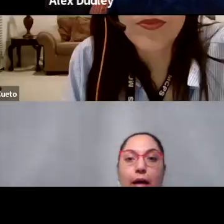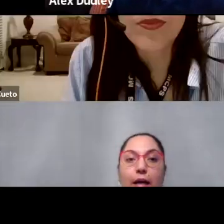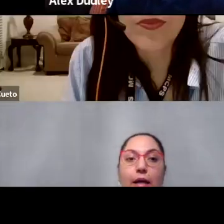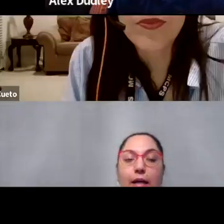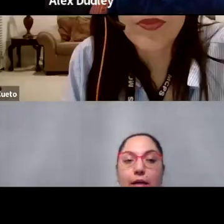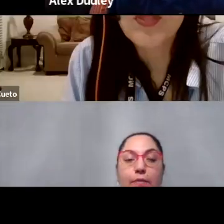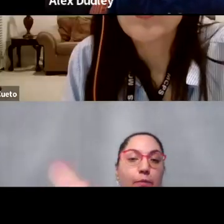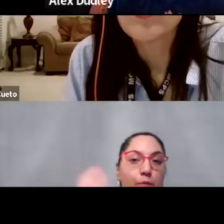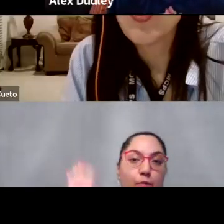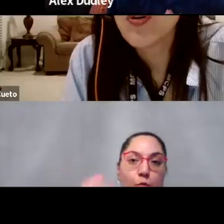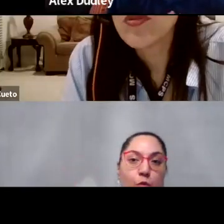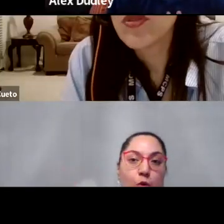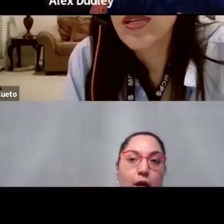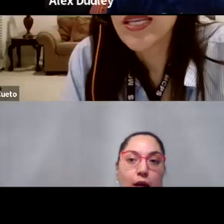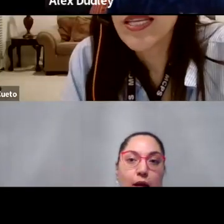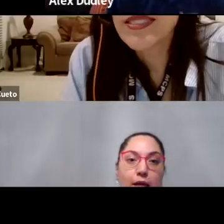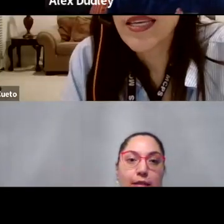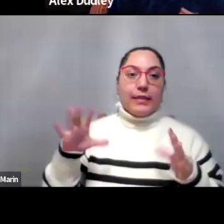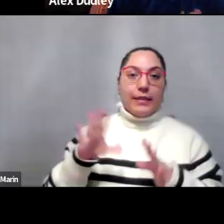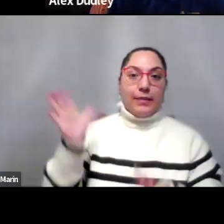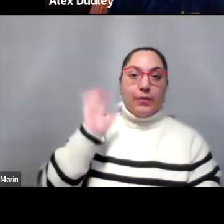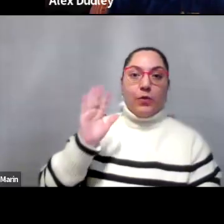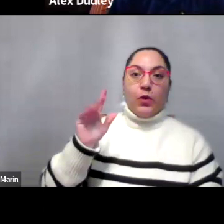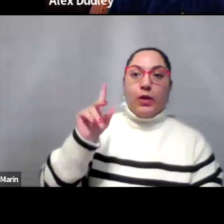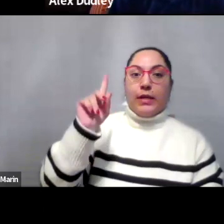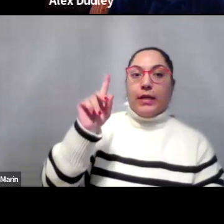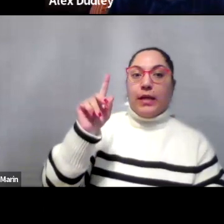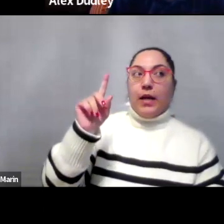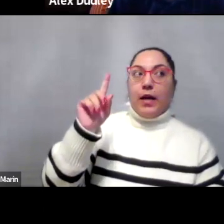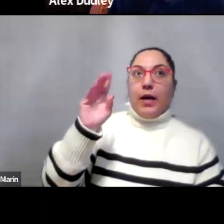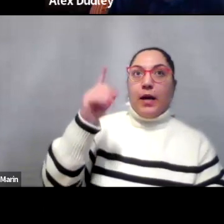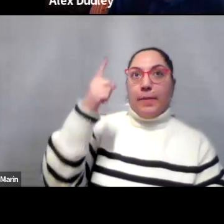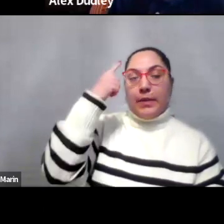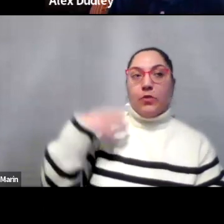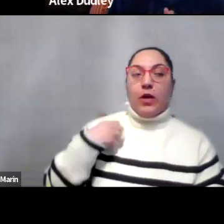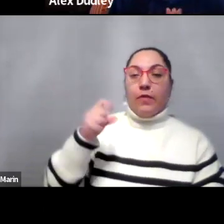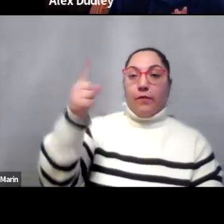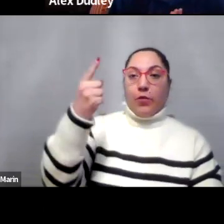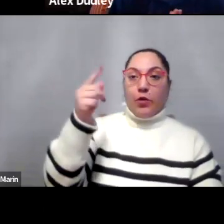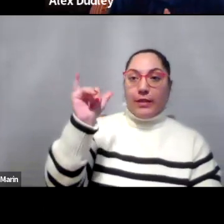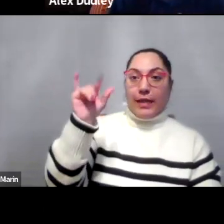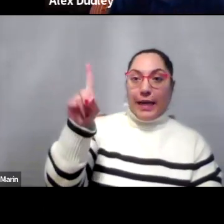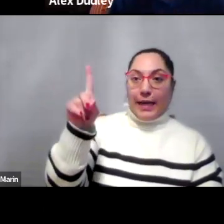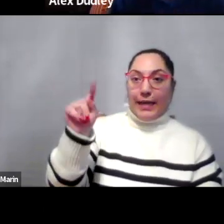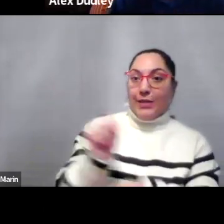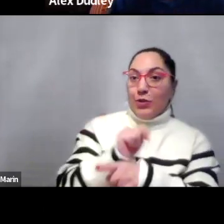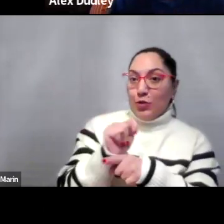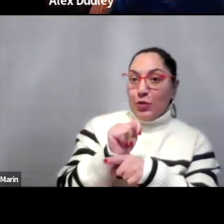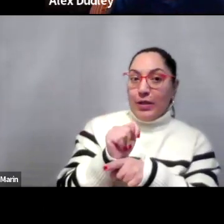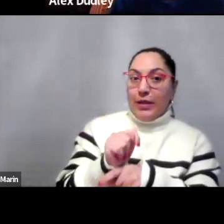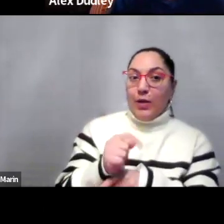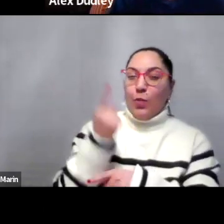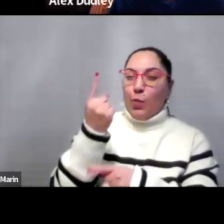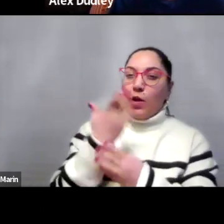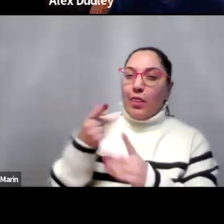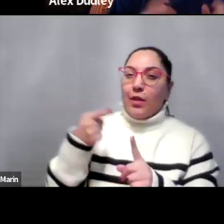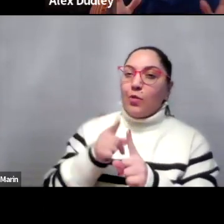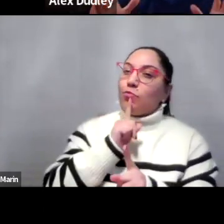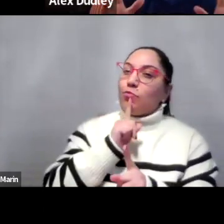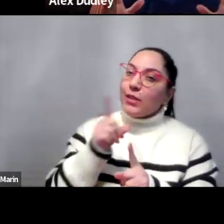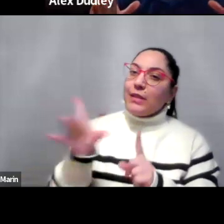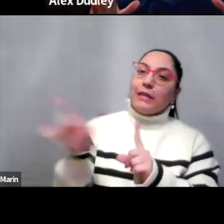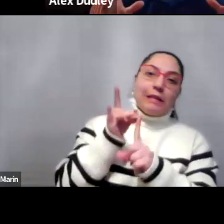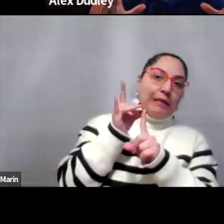I used to do a mental health first aid training, and one of the stats that stuck with me, the